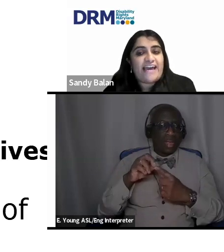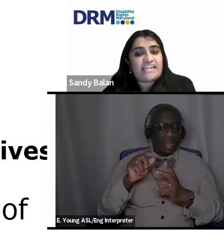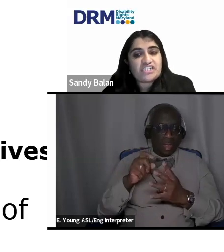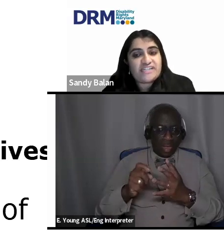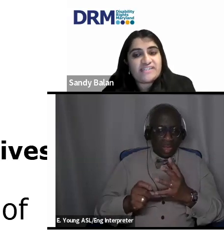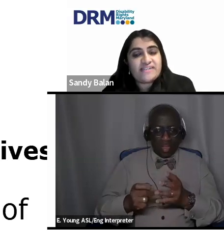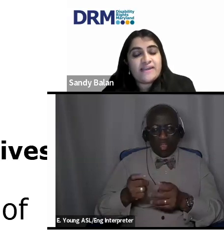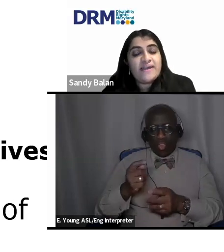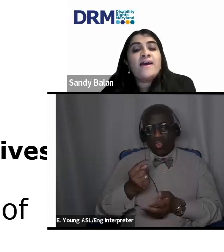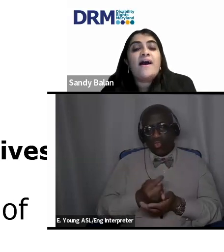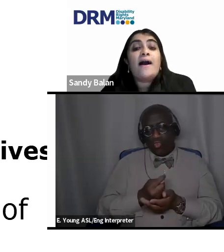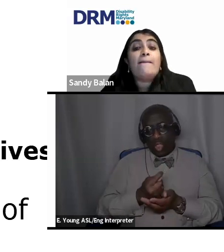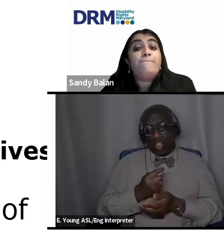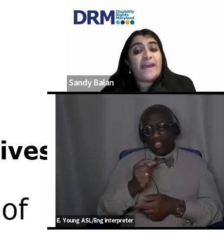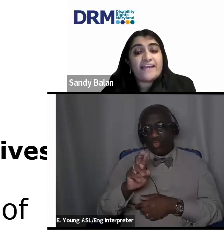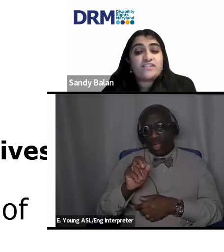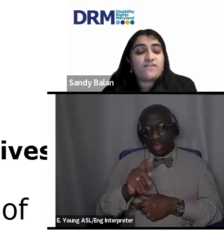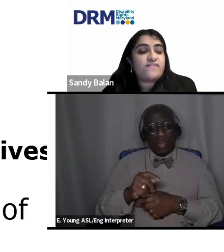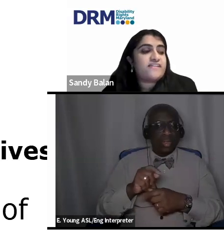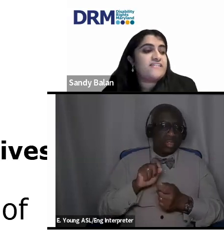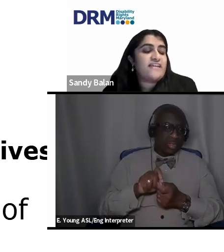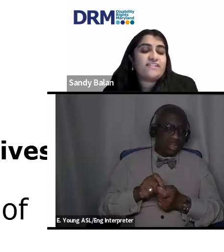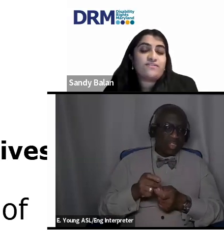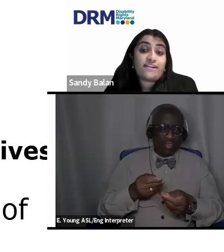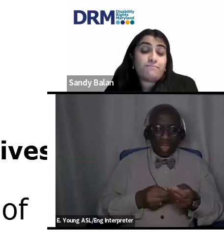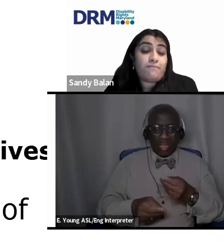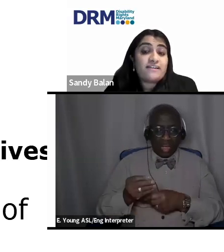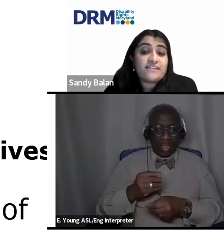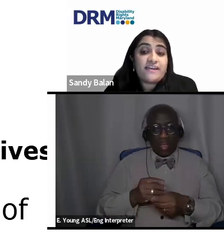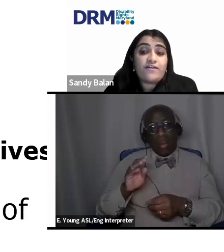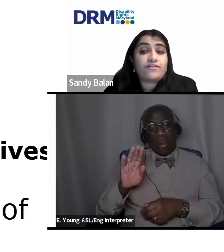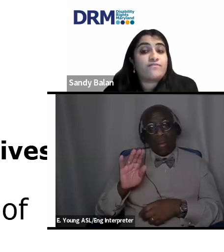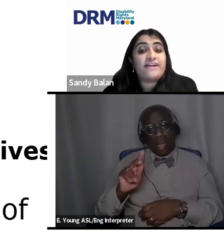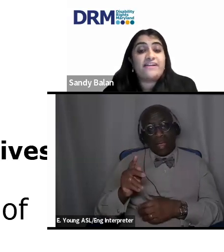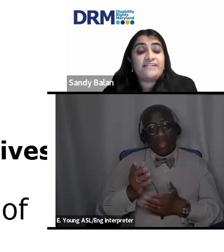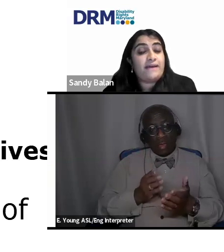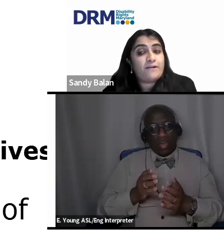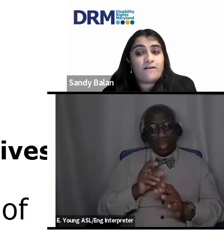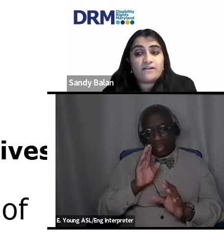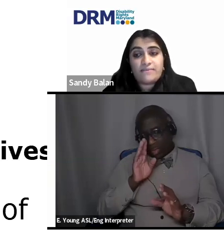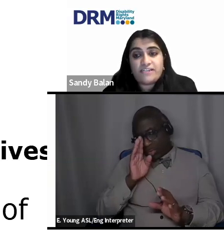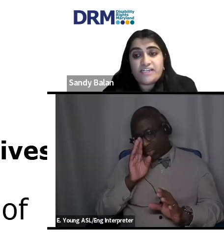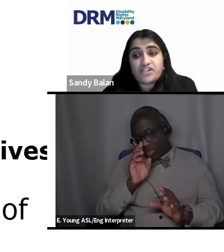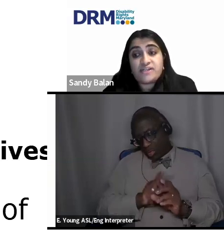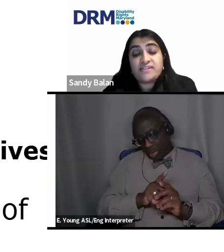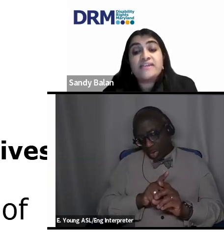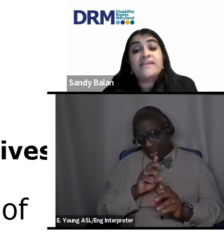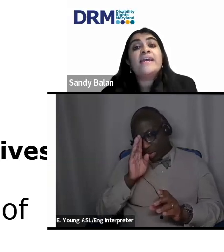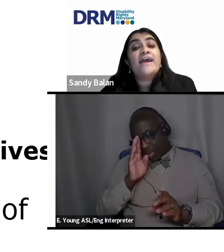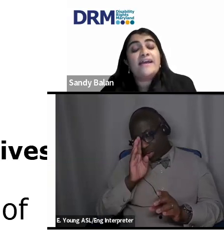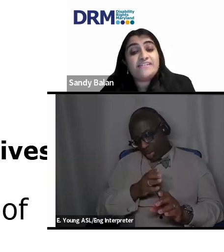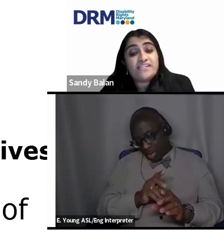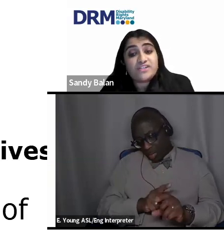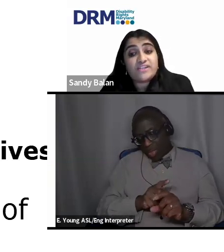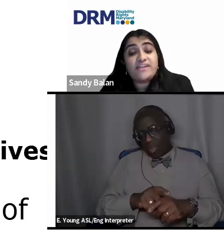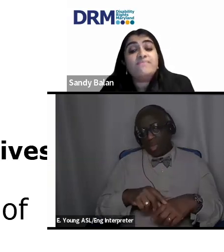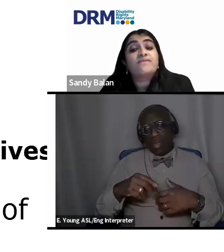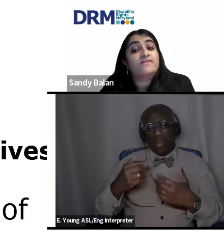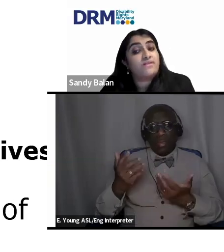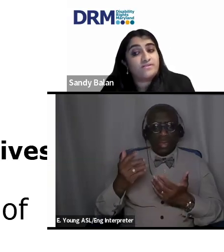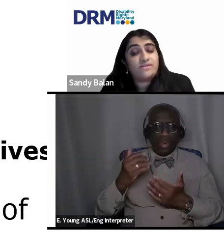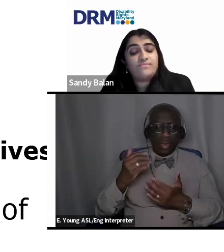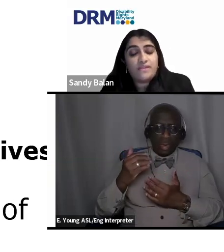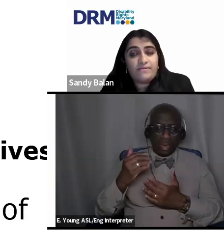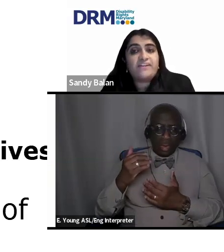specific transactions, banking services like direct deposit or credit and debit card limitations. And